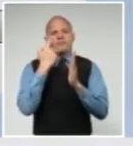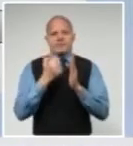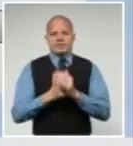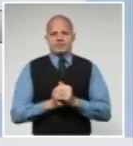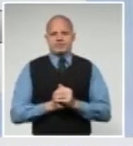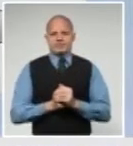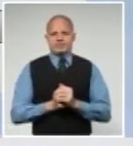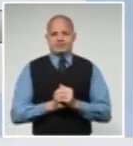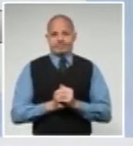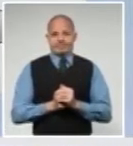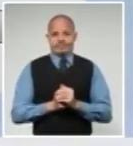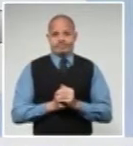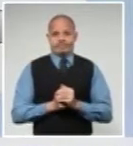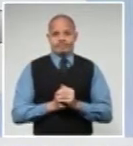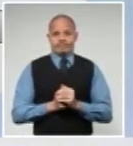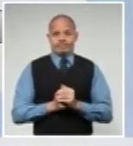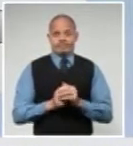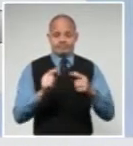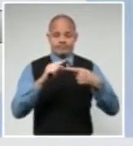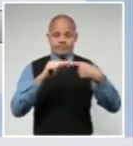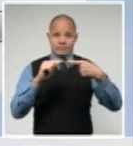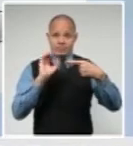16,679,022 infections.